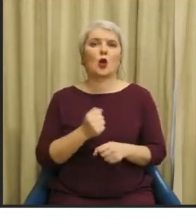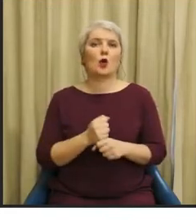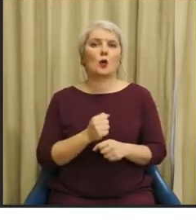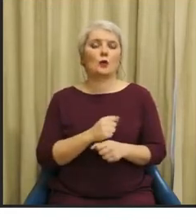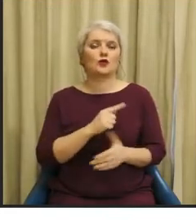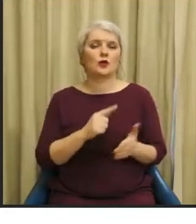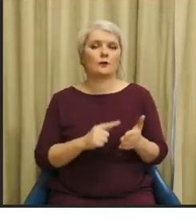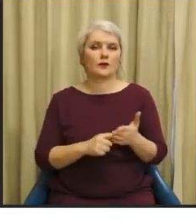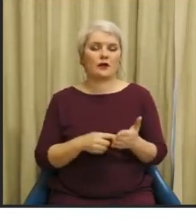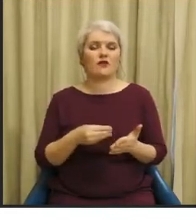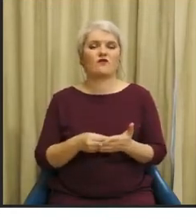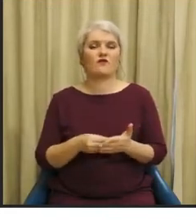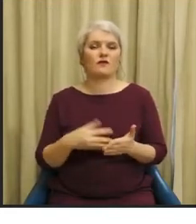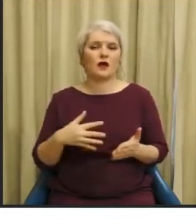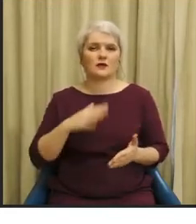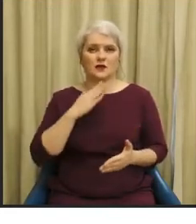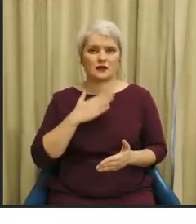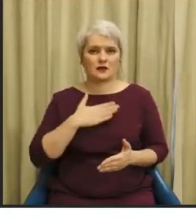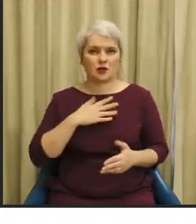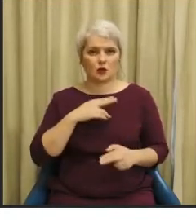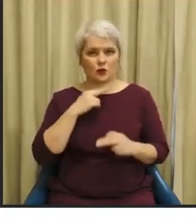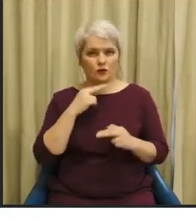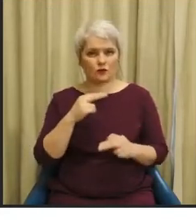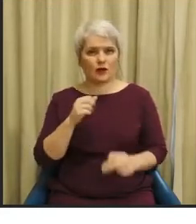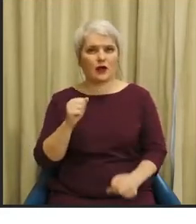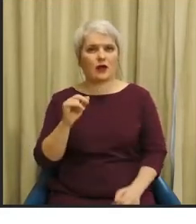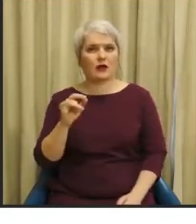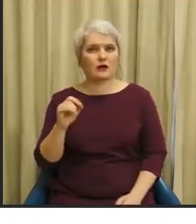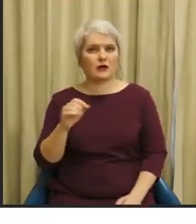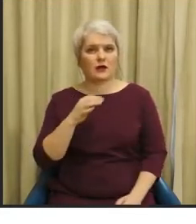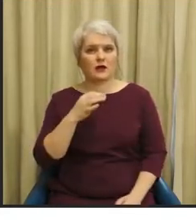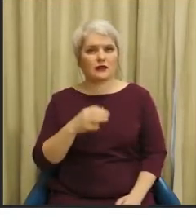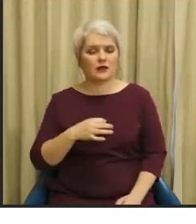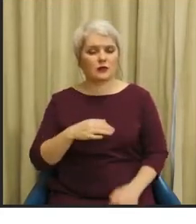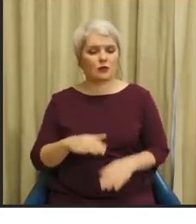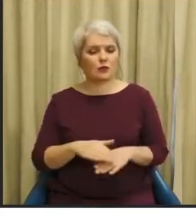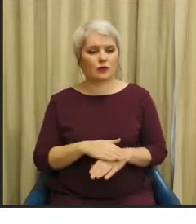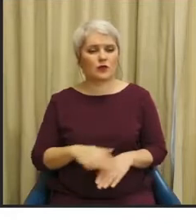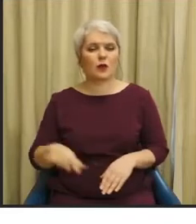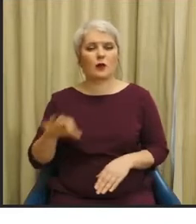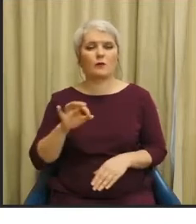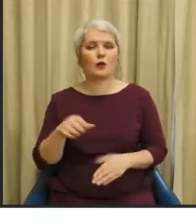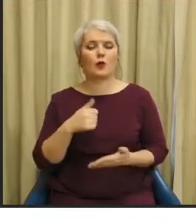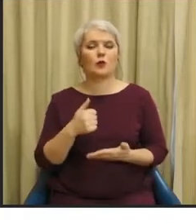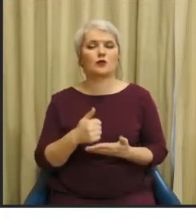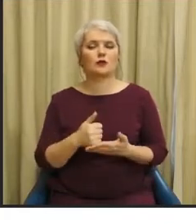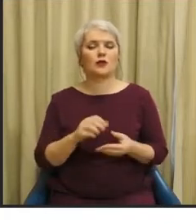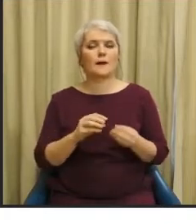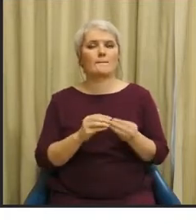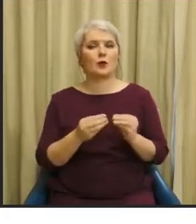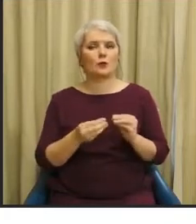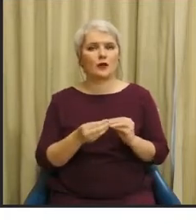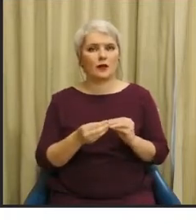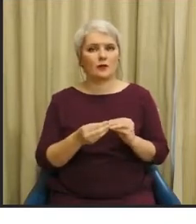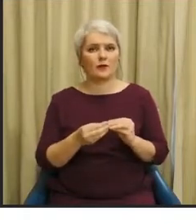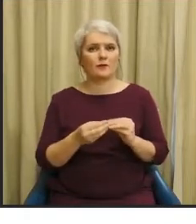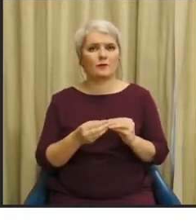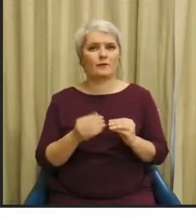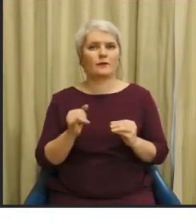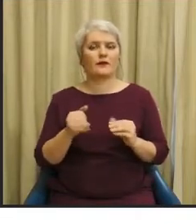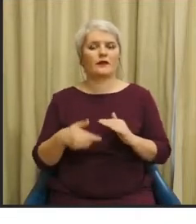What do you see as the key pitfalls or the key challenges while for human rights work being done